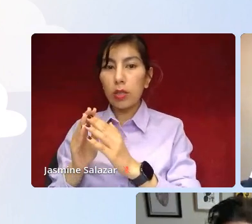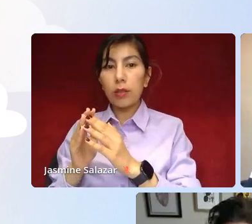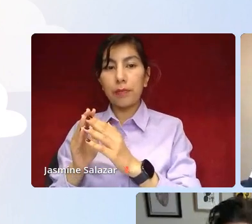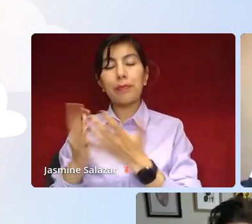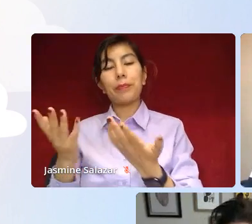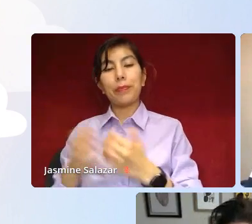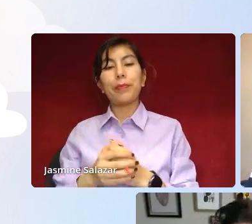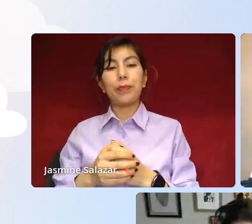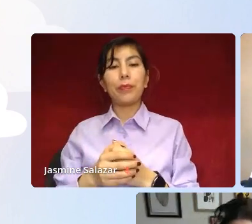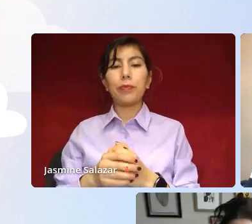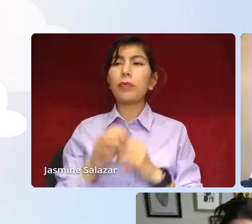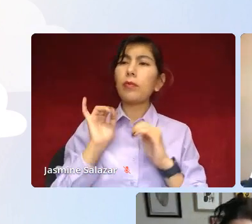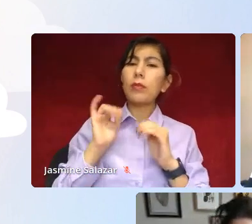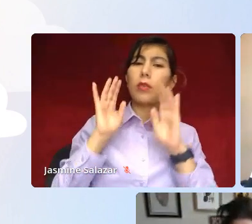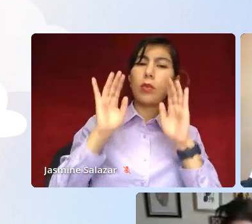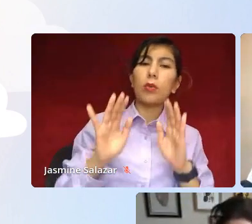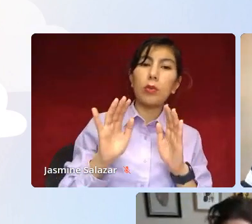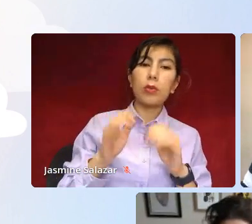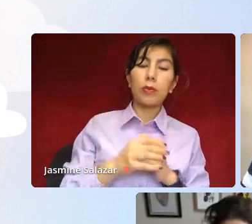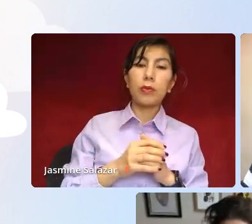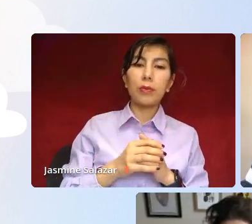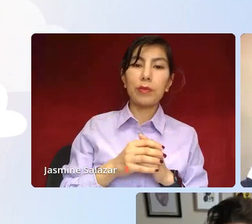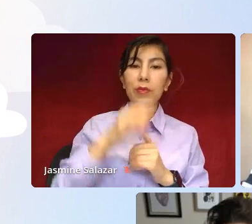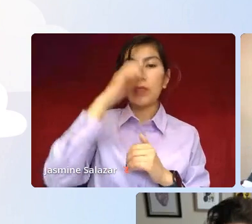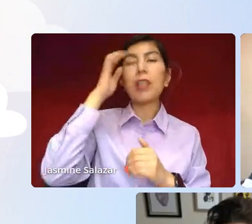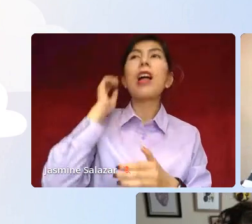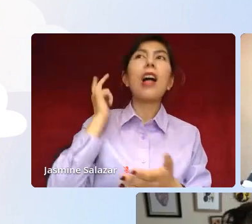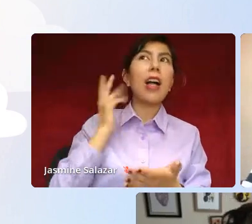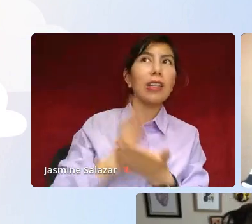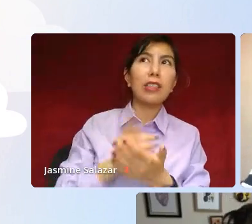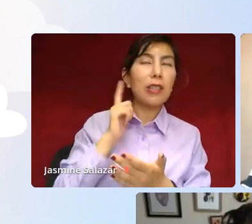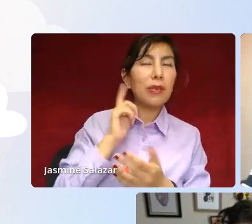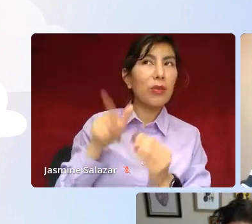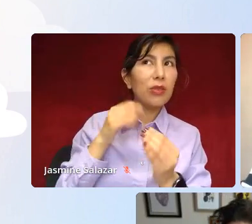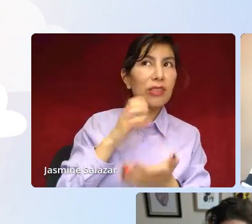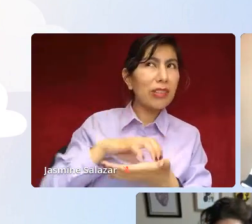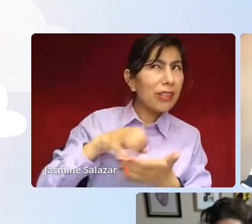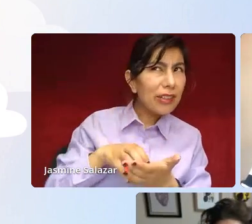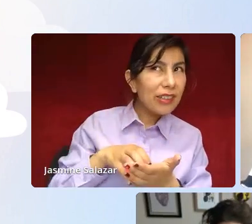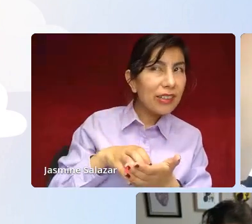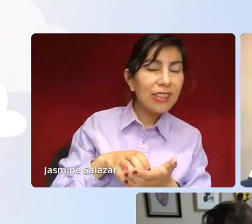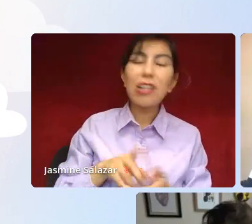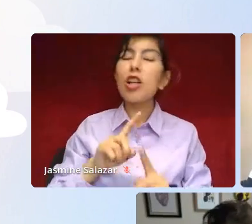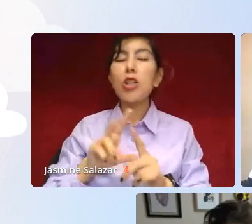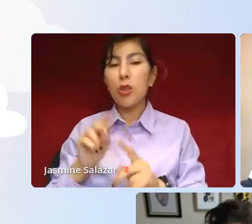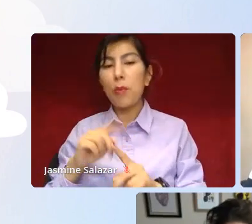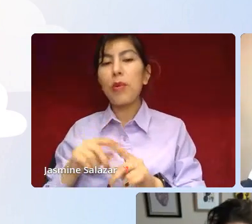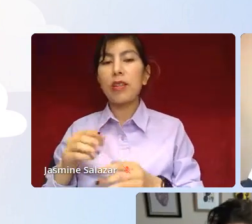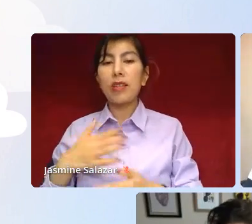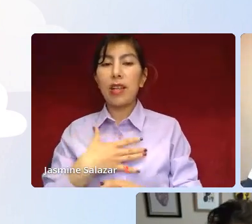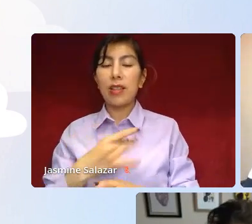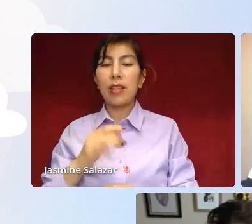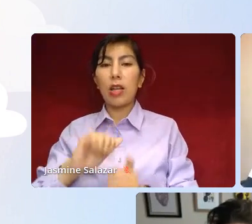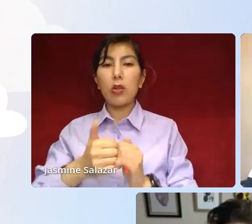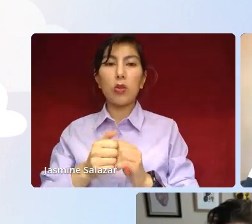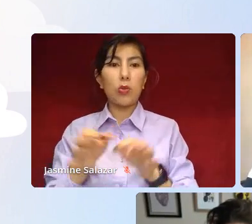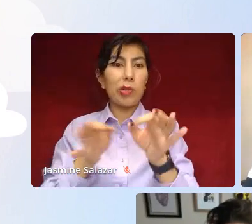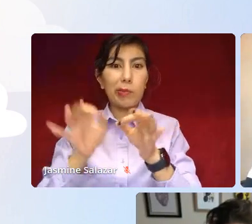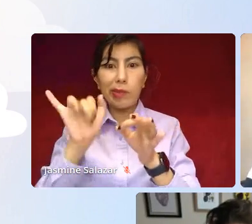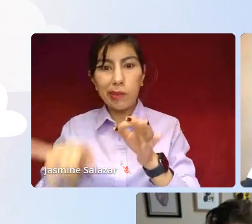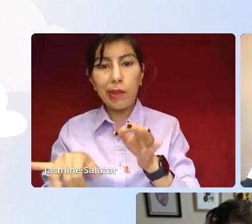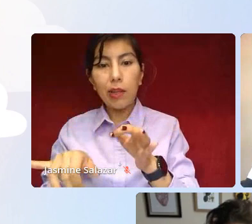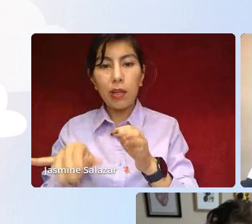great, Raquel. I mean, I stopped listening when you said cookie. I'm just joking. I really like the way that you laid that out for us. The idea